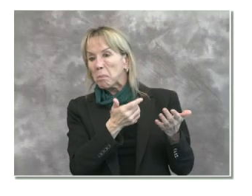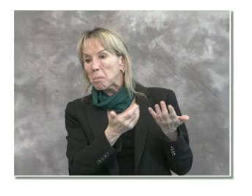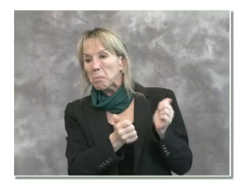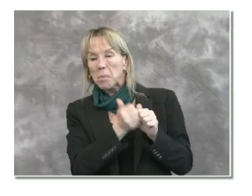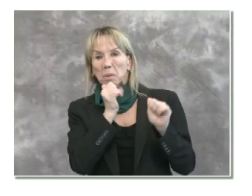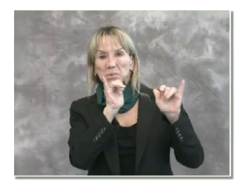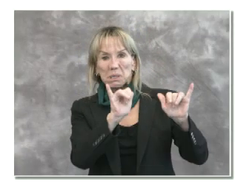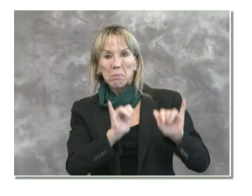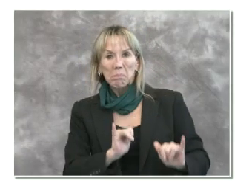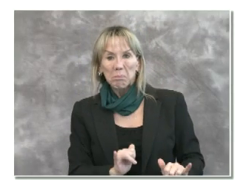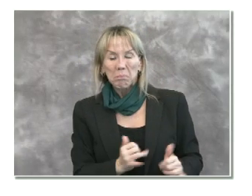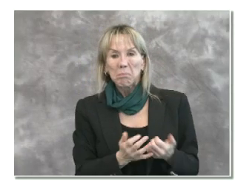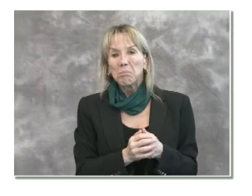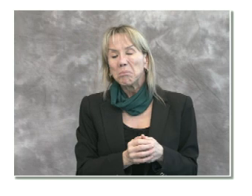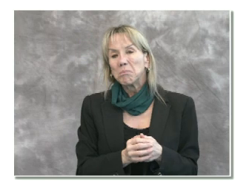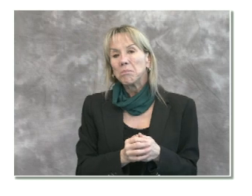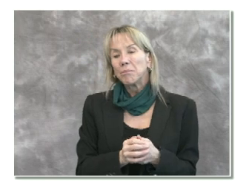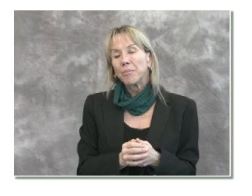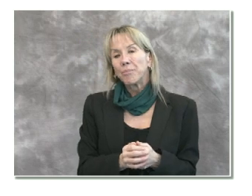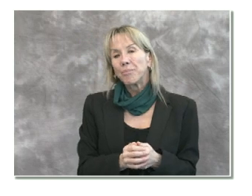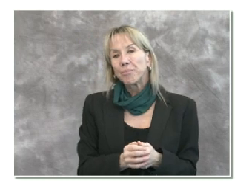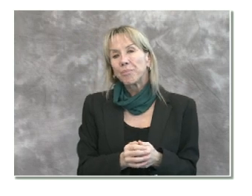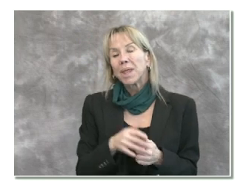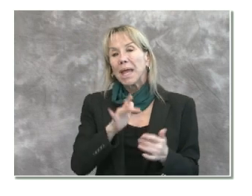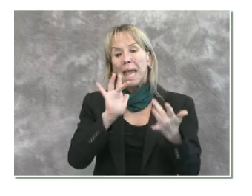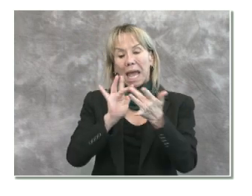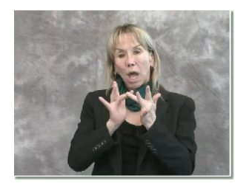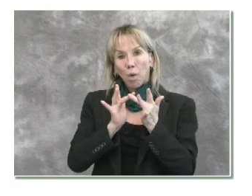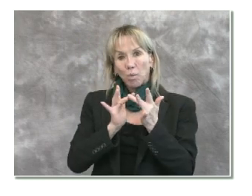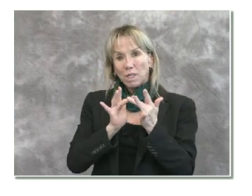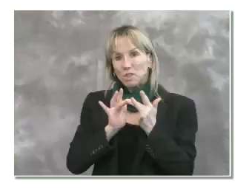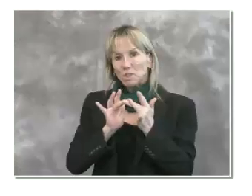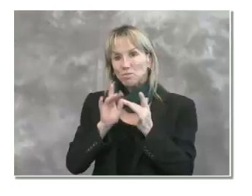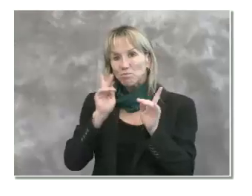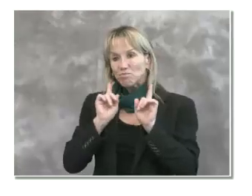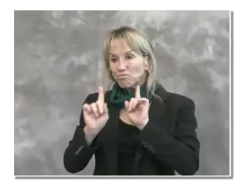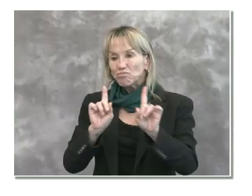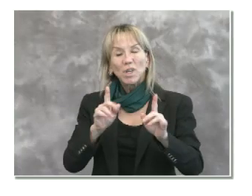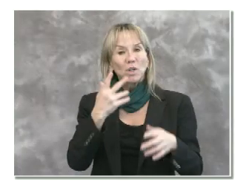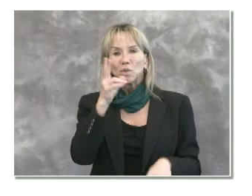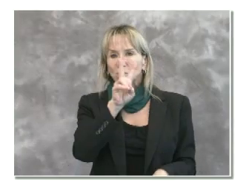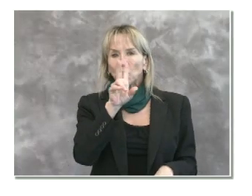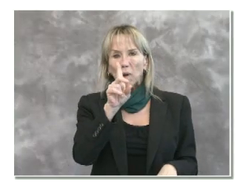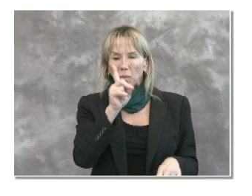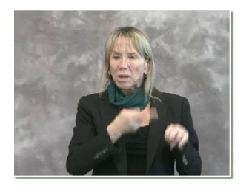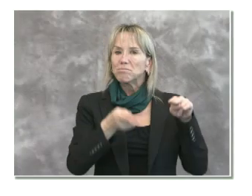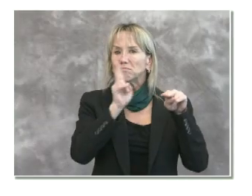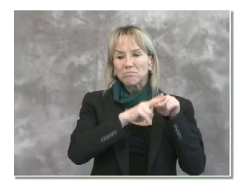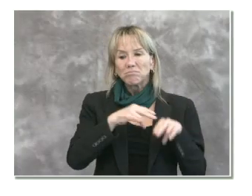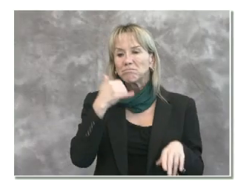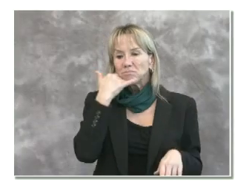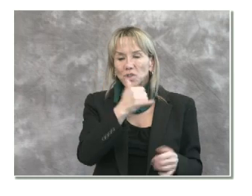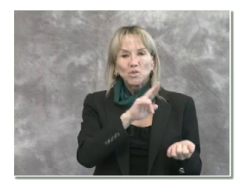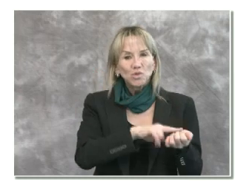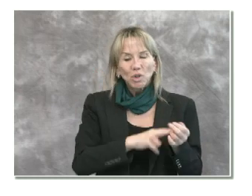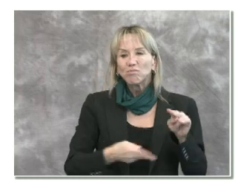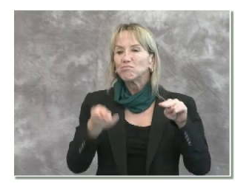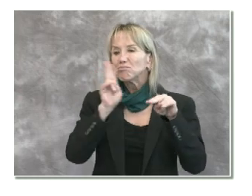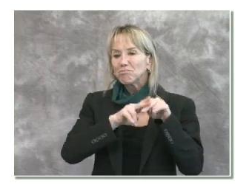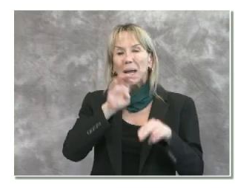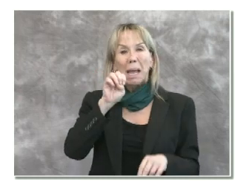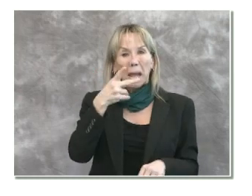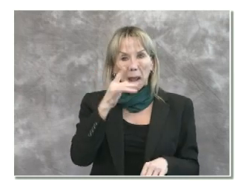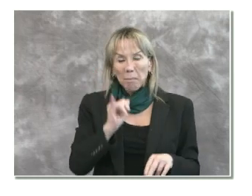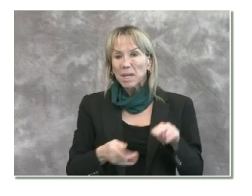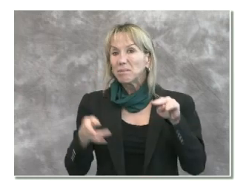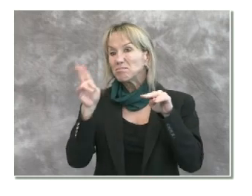of the status there, some modest changes. Outreach efforts continue. 211 calls are up, nursing call lines are up, epi calls are up,